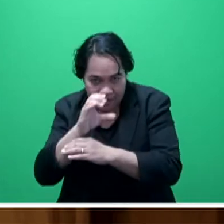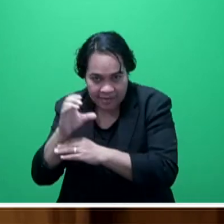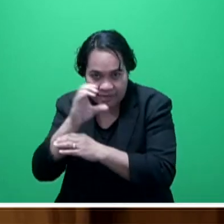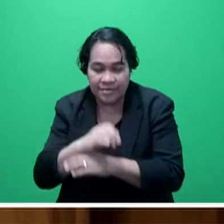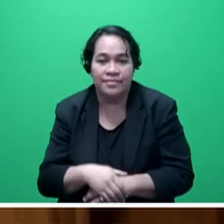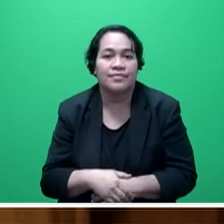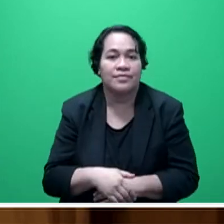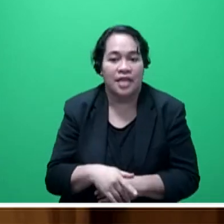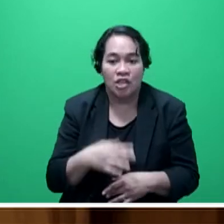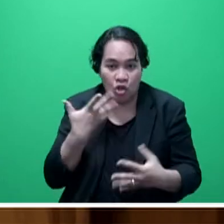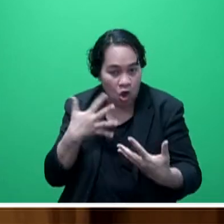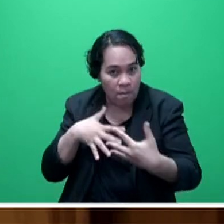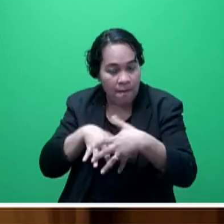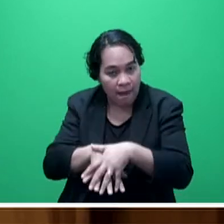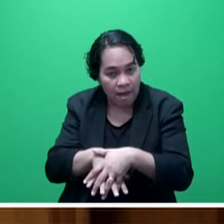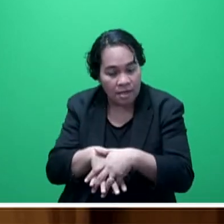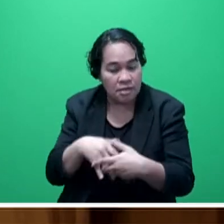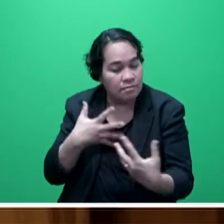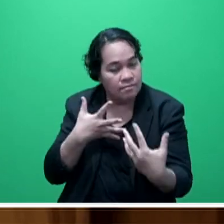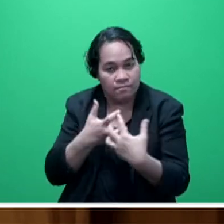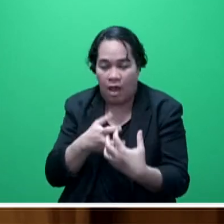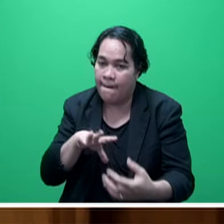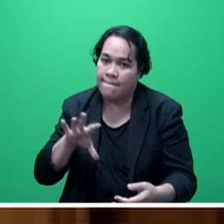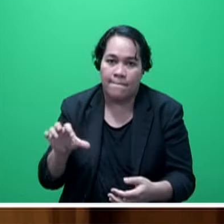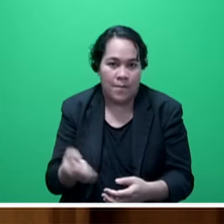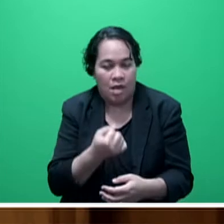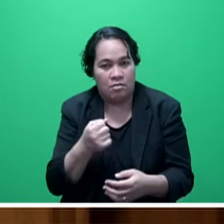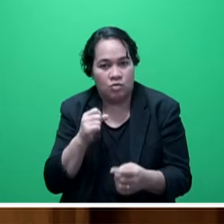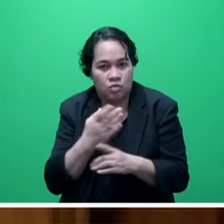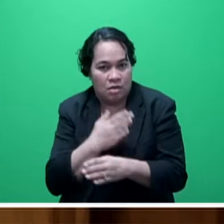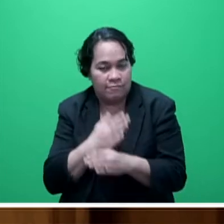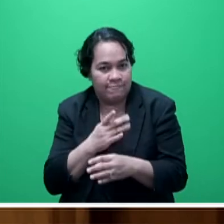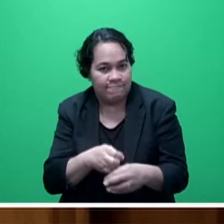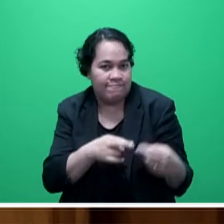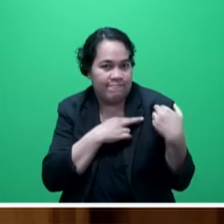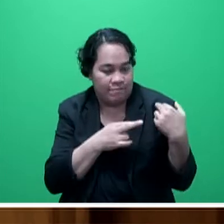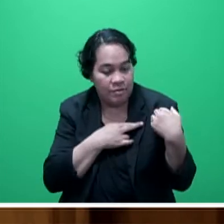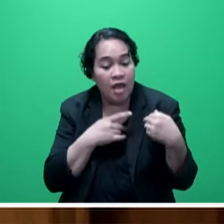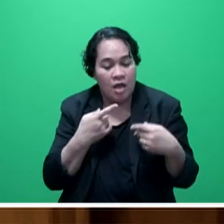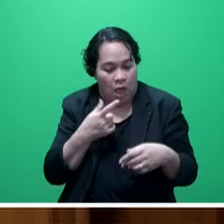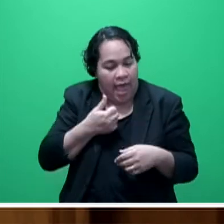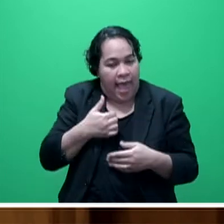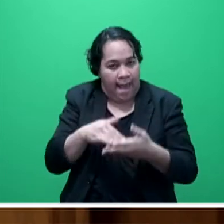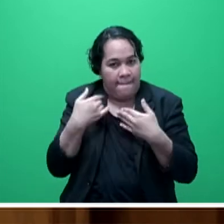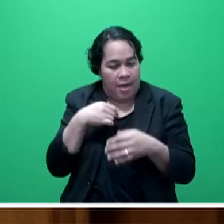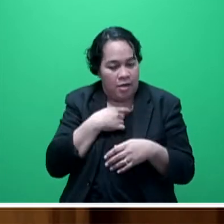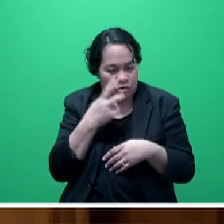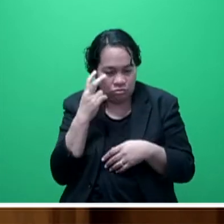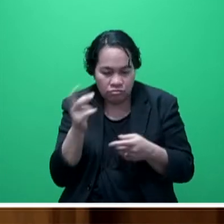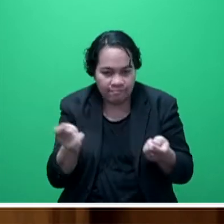Speaker, compliance and enforcement is another key pillar of work which allows the Ministry to manage Fiji's